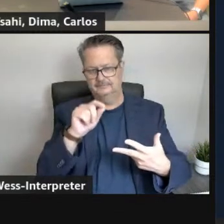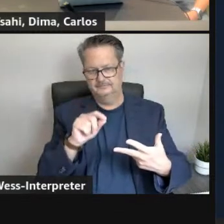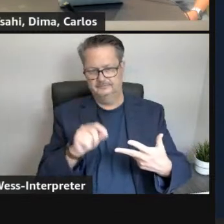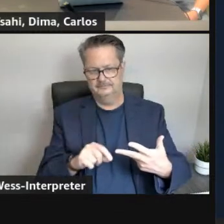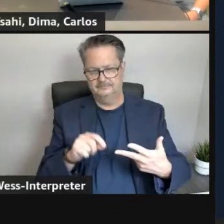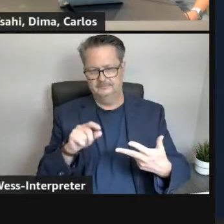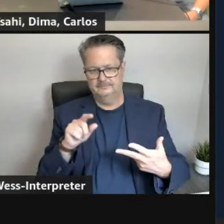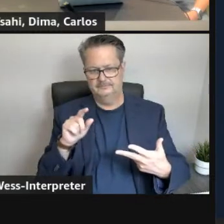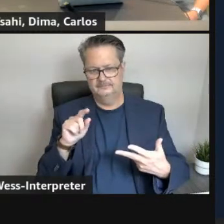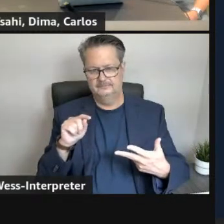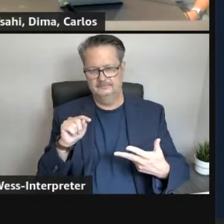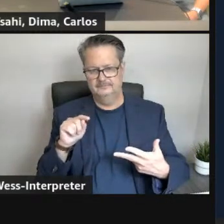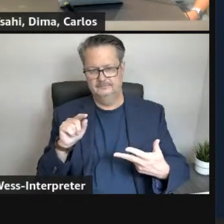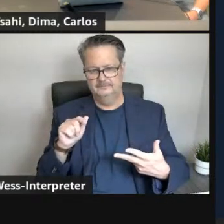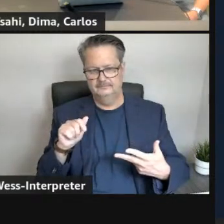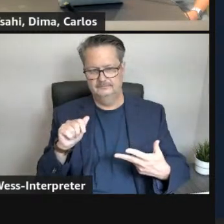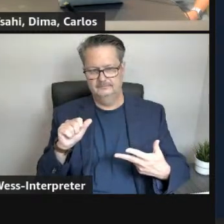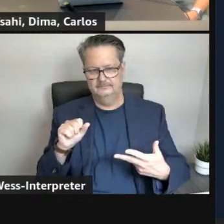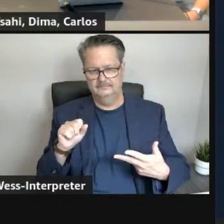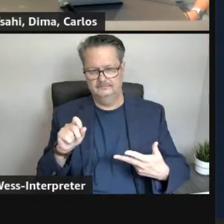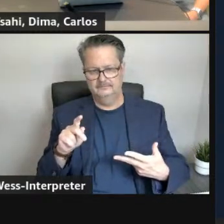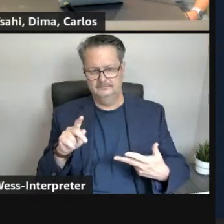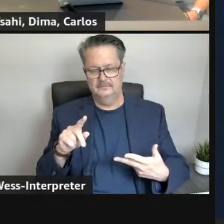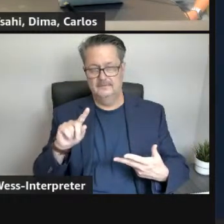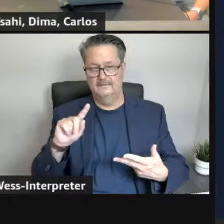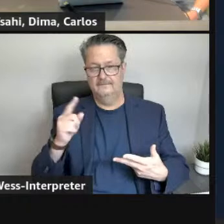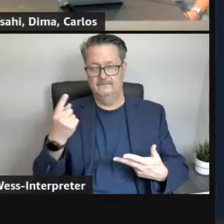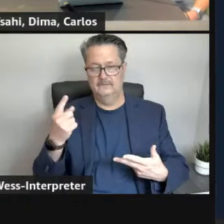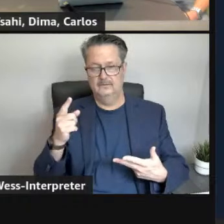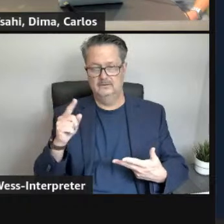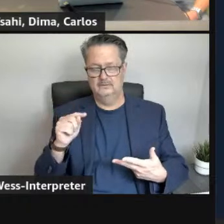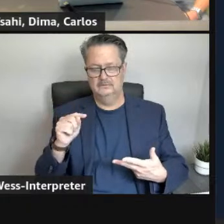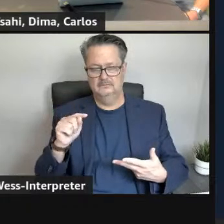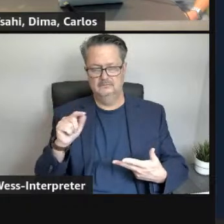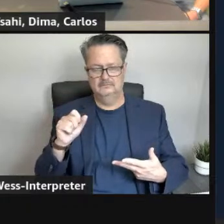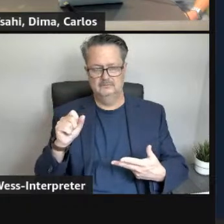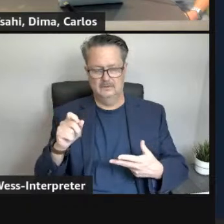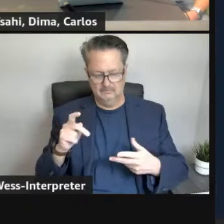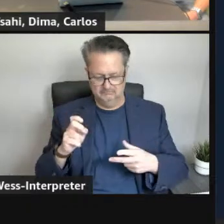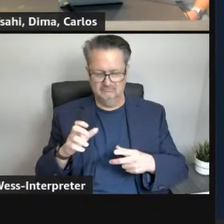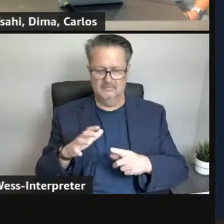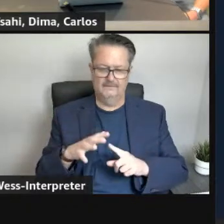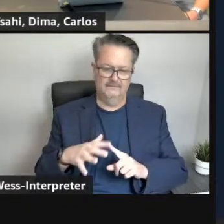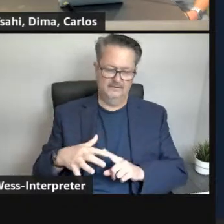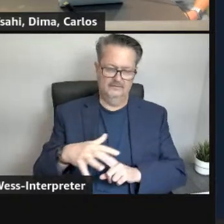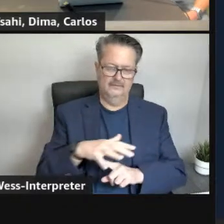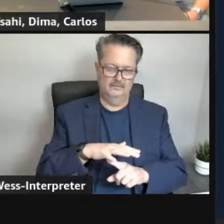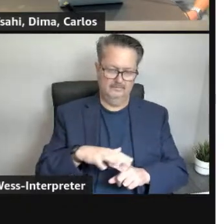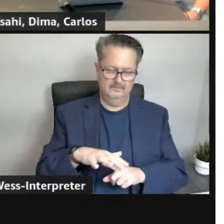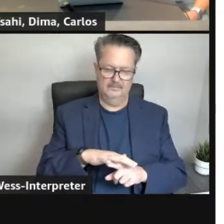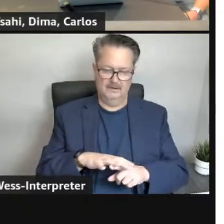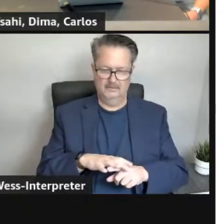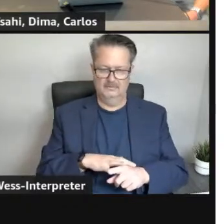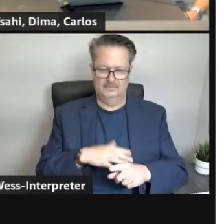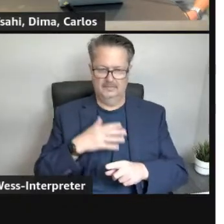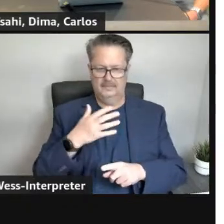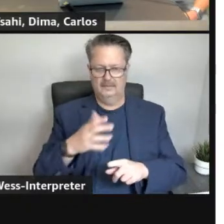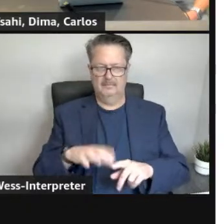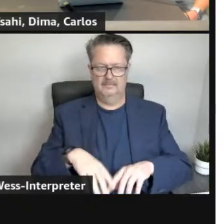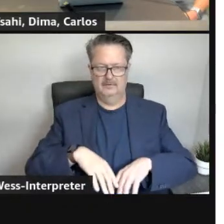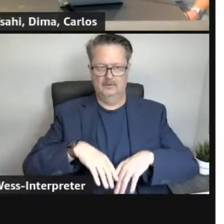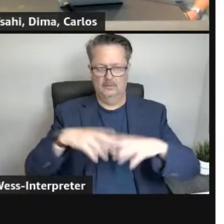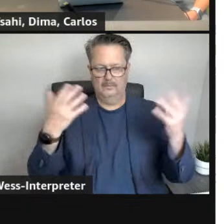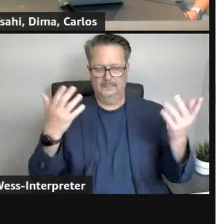So the first task, so there was an environment that was already pre-provisioned here. Let me open this